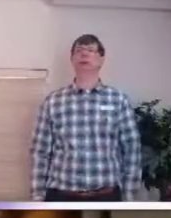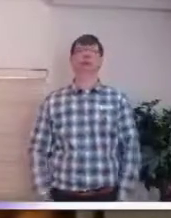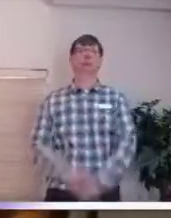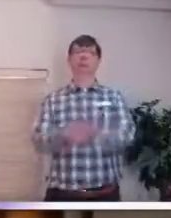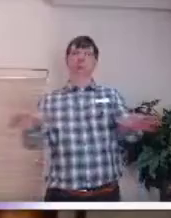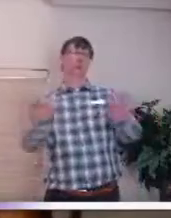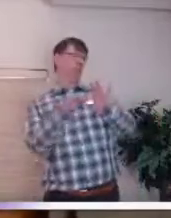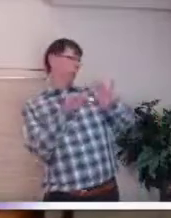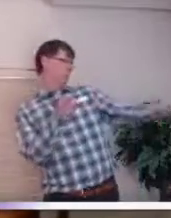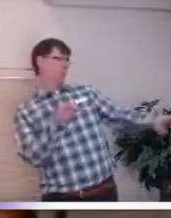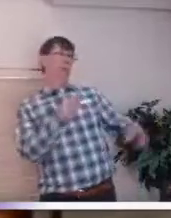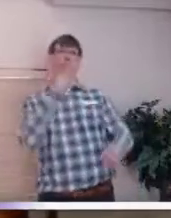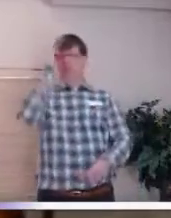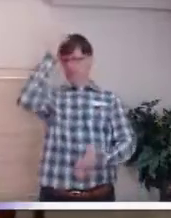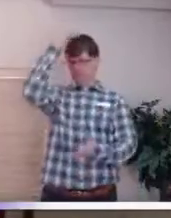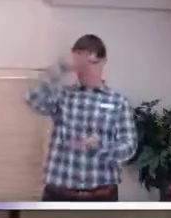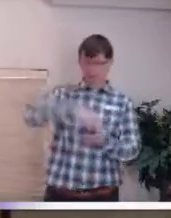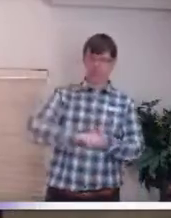didn't believe they had COVID,